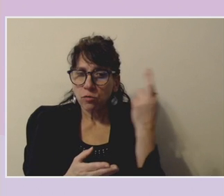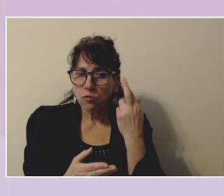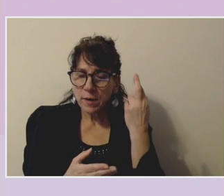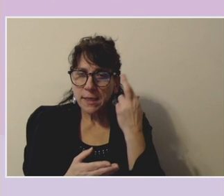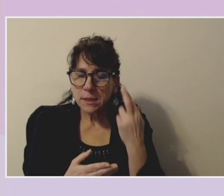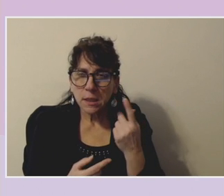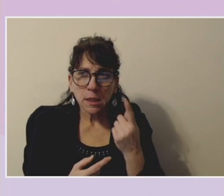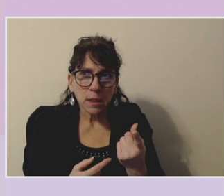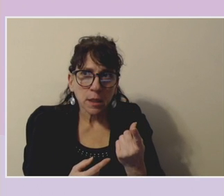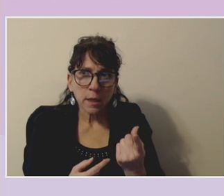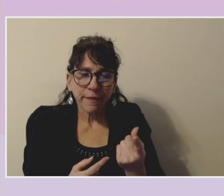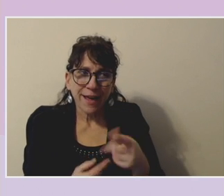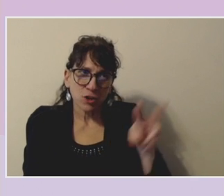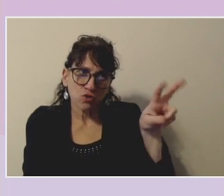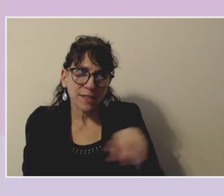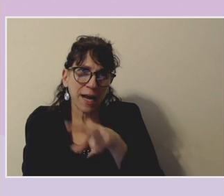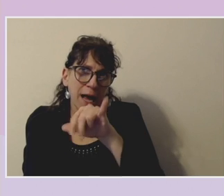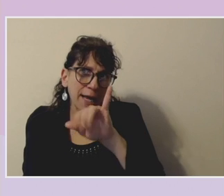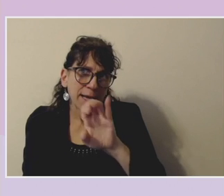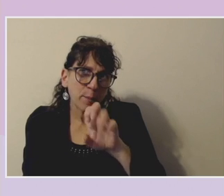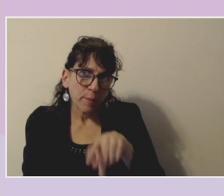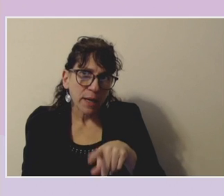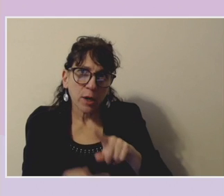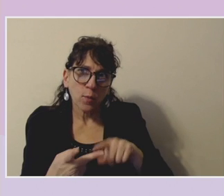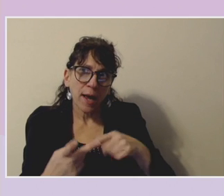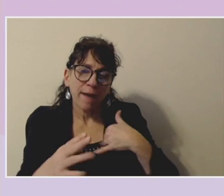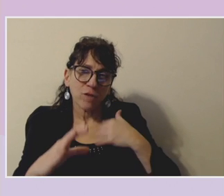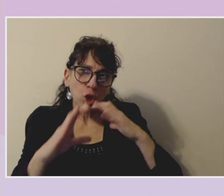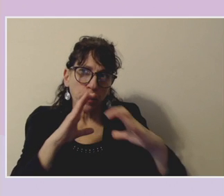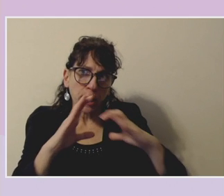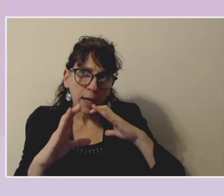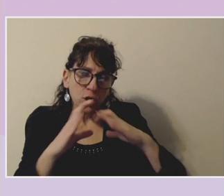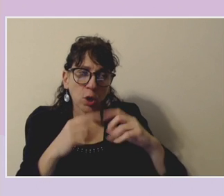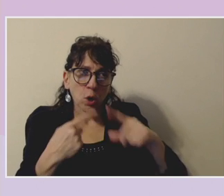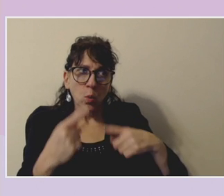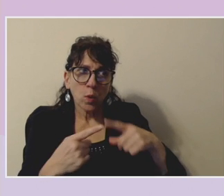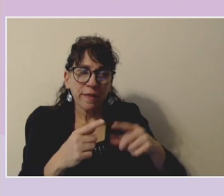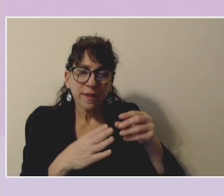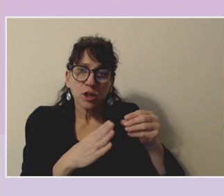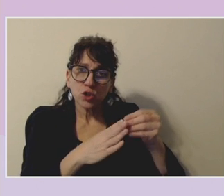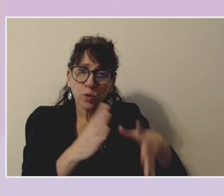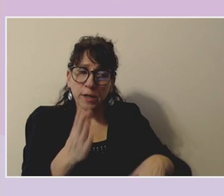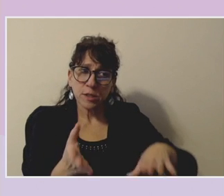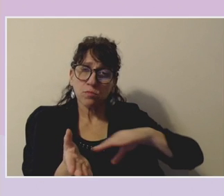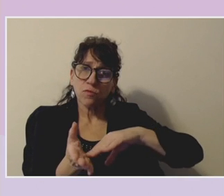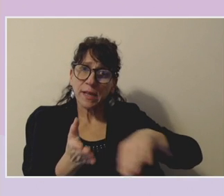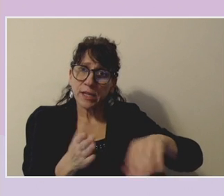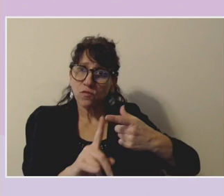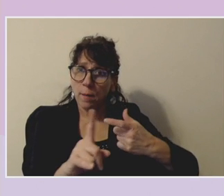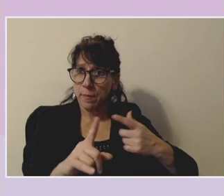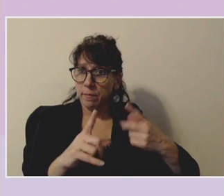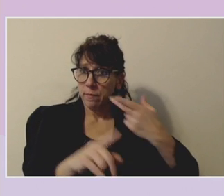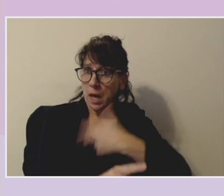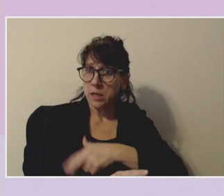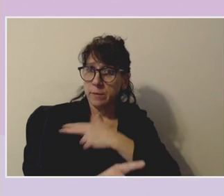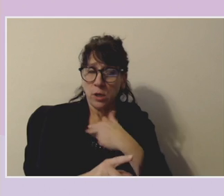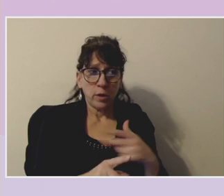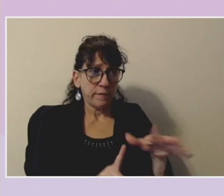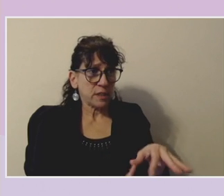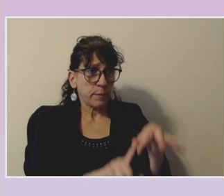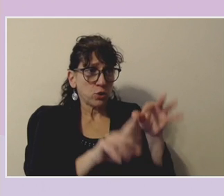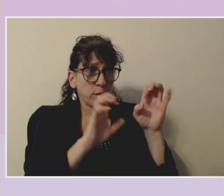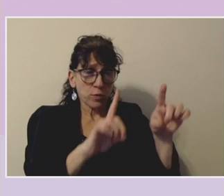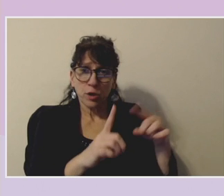IEP and or we have that communication that when a student comes out of the hospital, whether they're in special ed or in